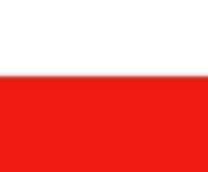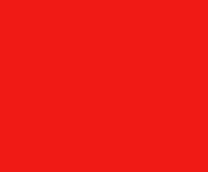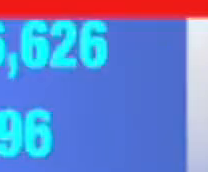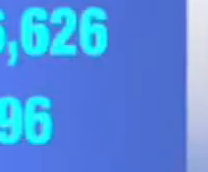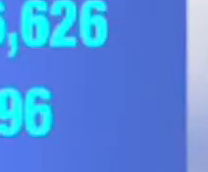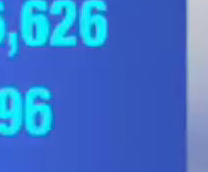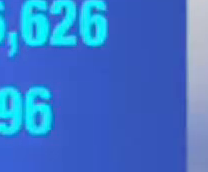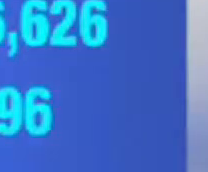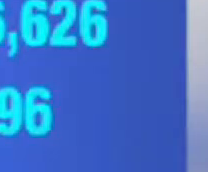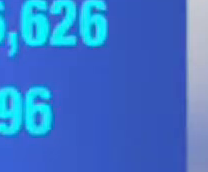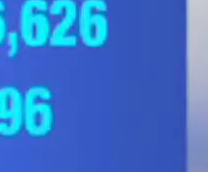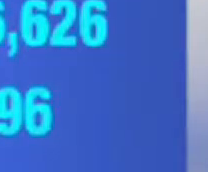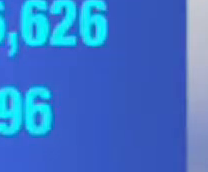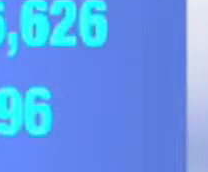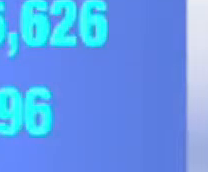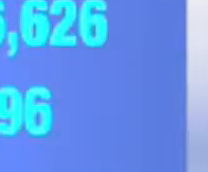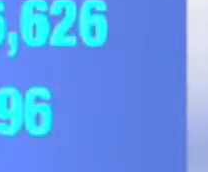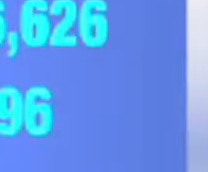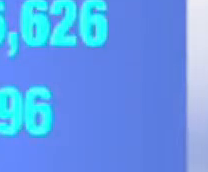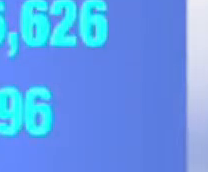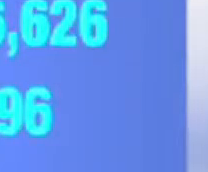garnered